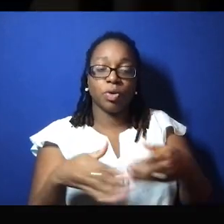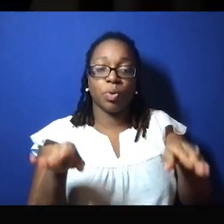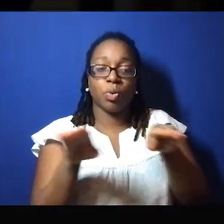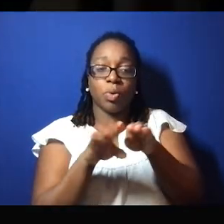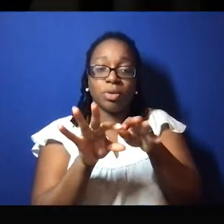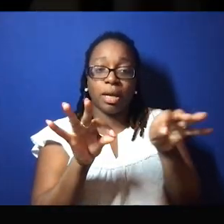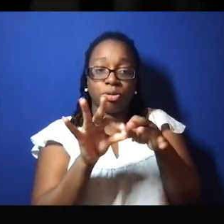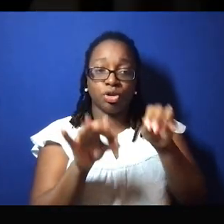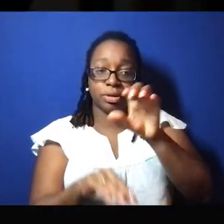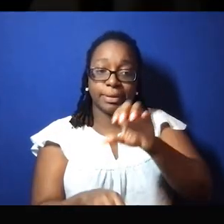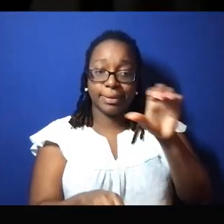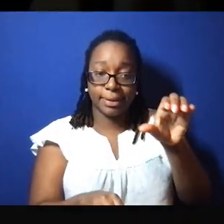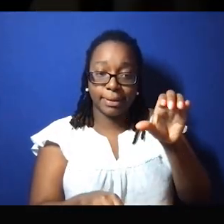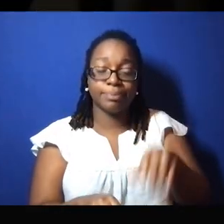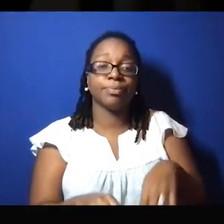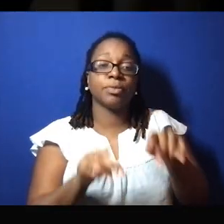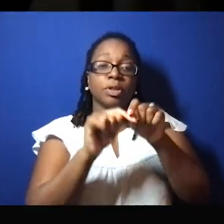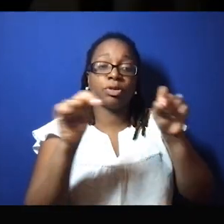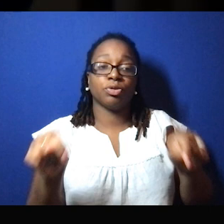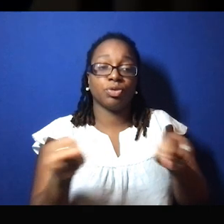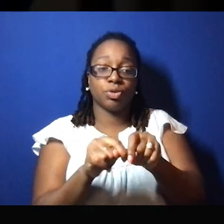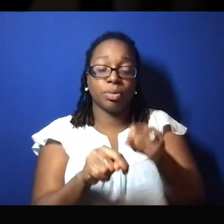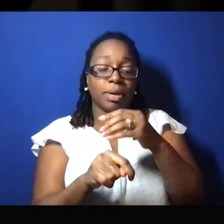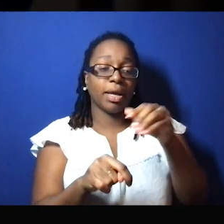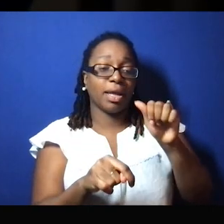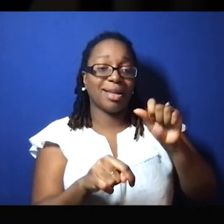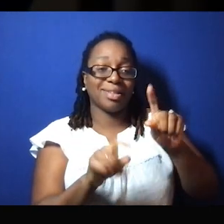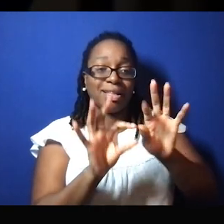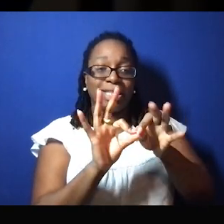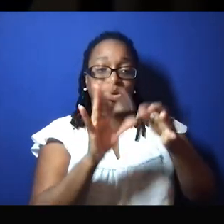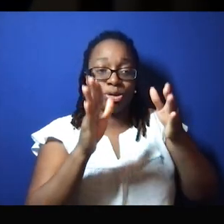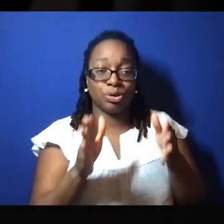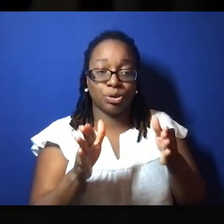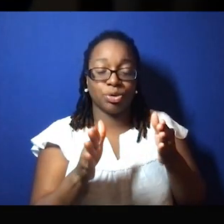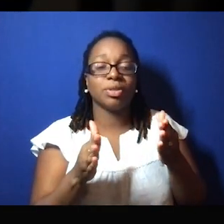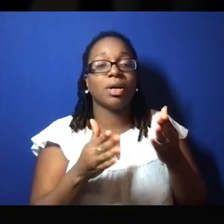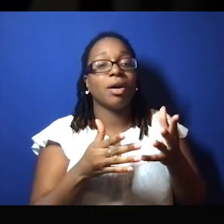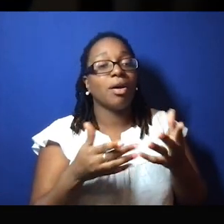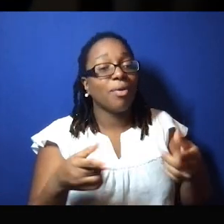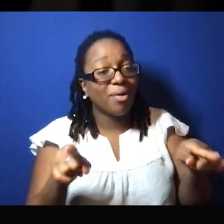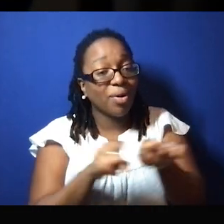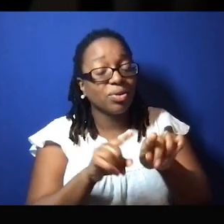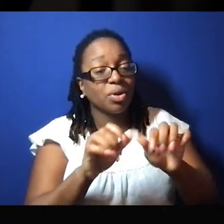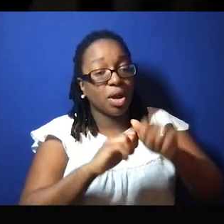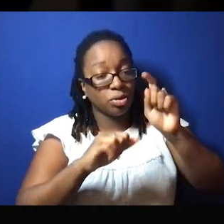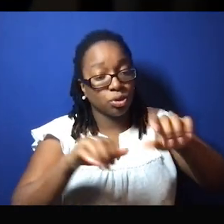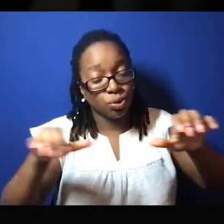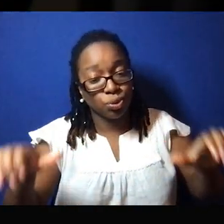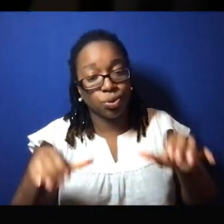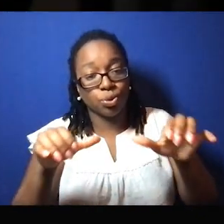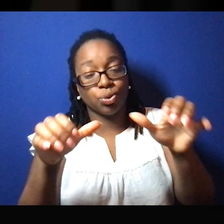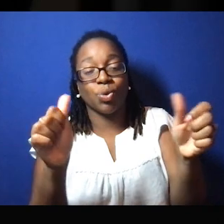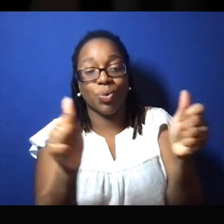also include closed captions, transcripts, and ASL interpretation, as well as how to do